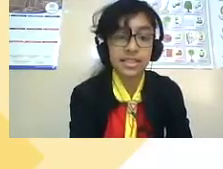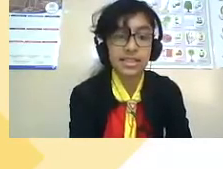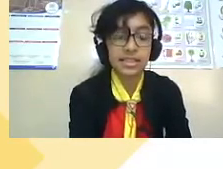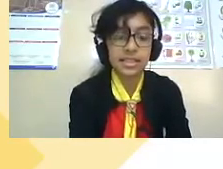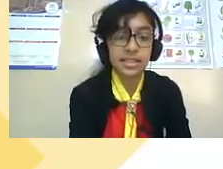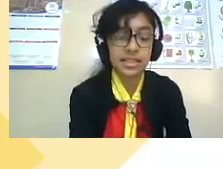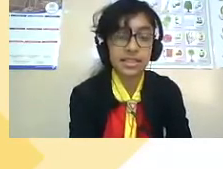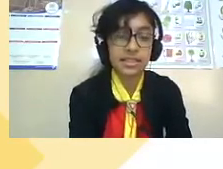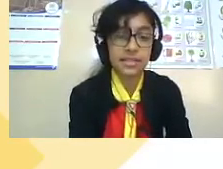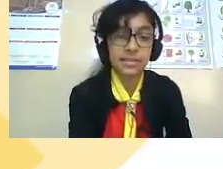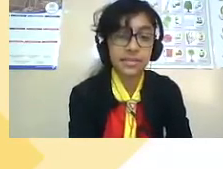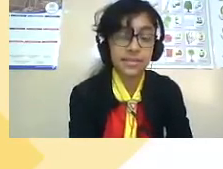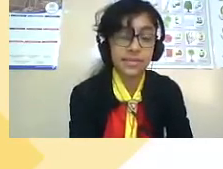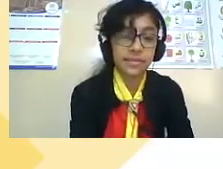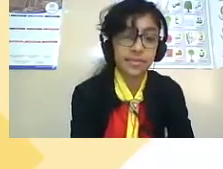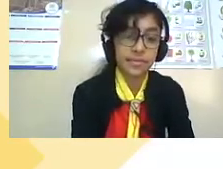Eight row,